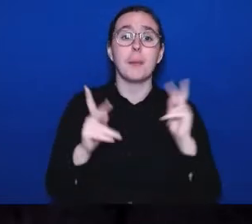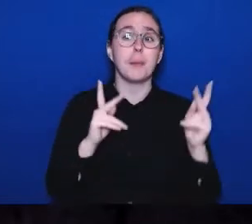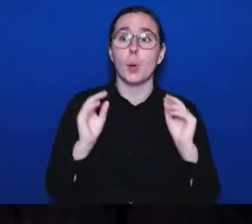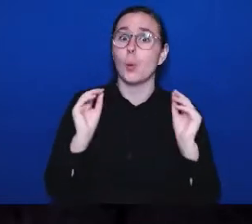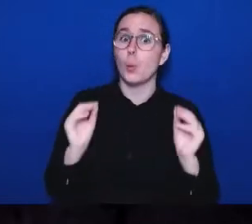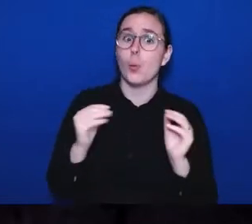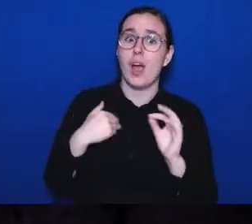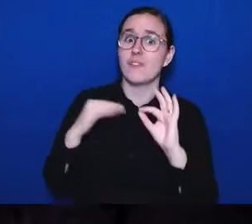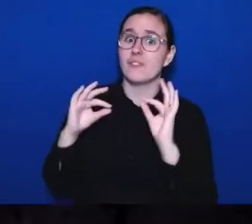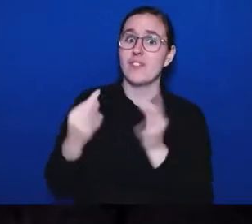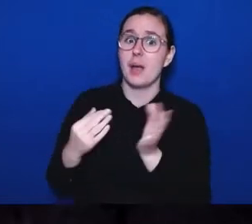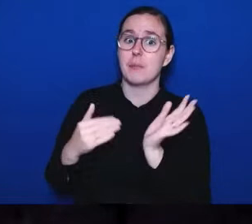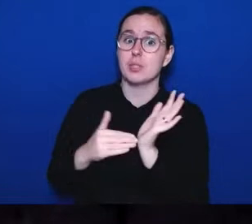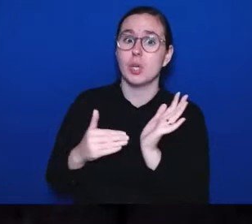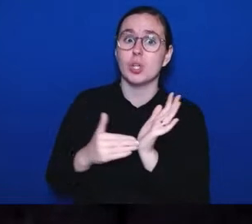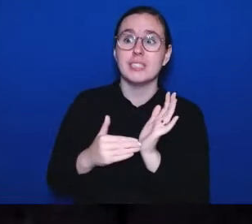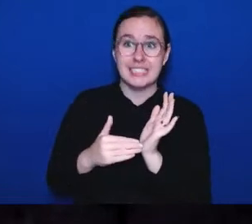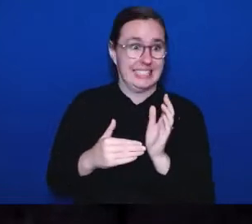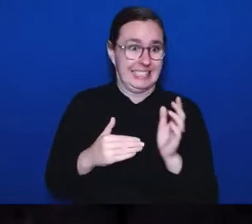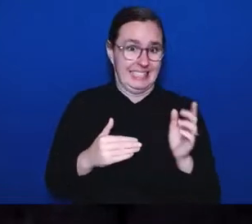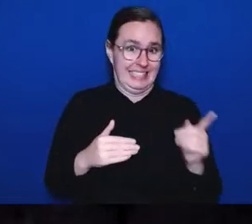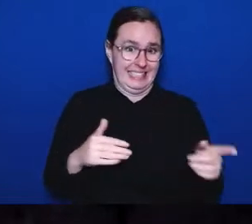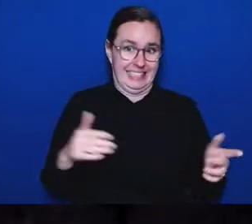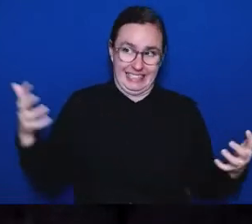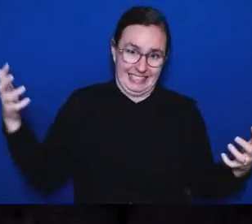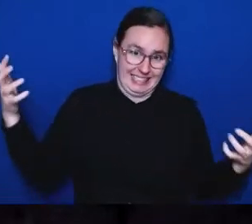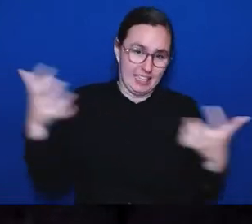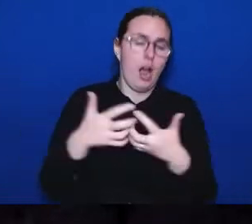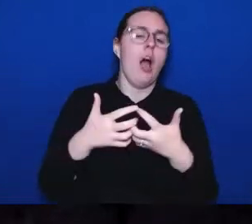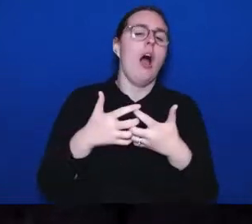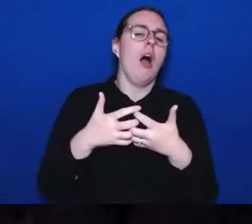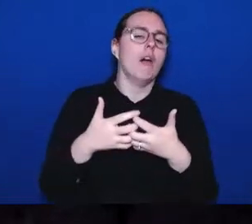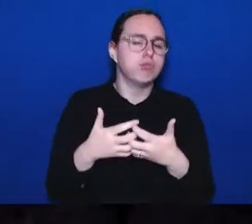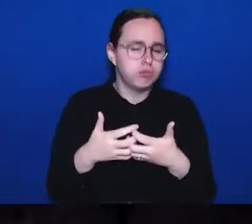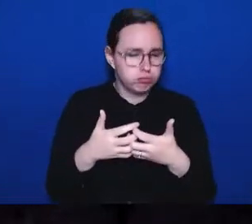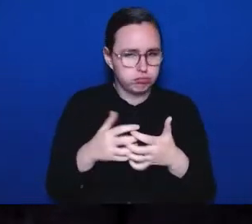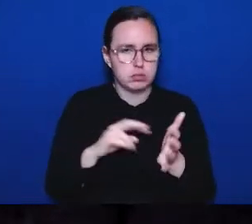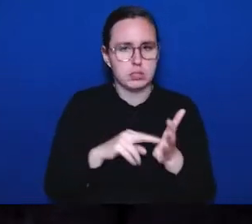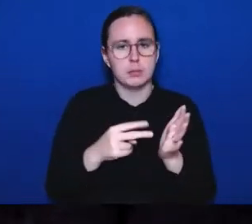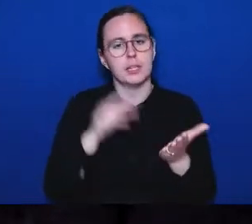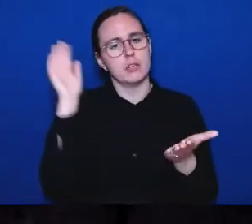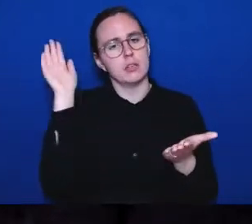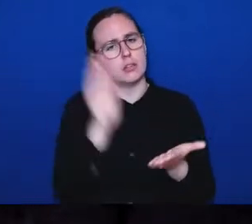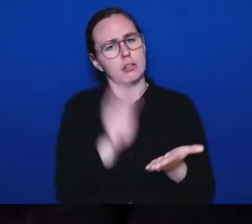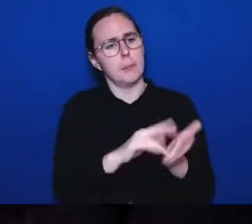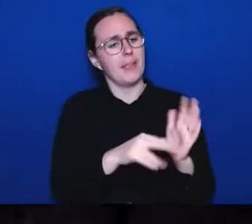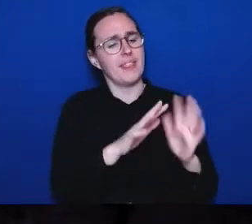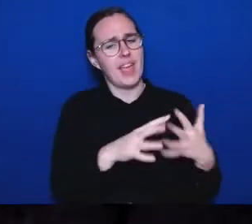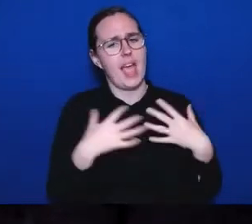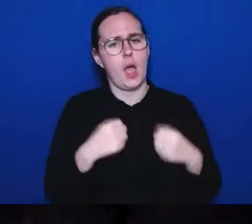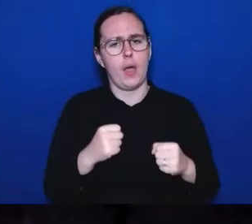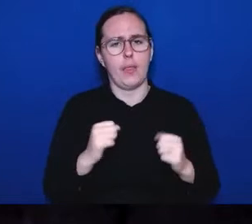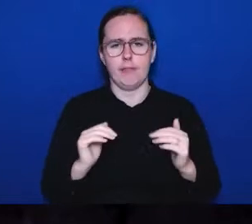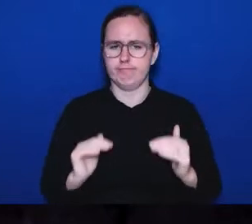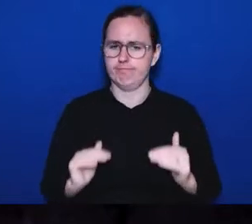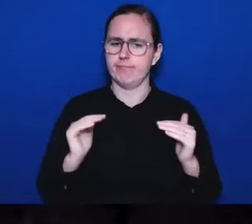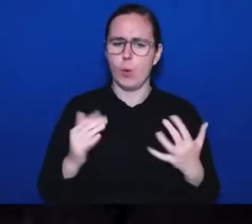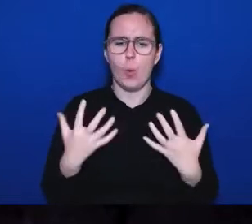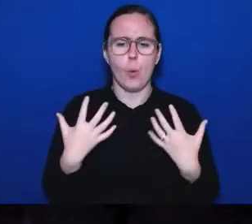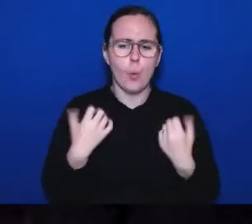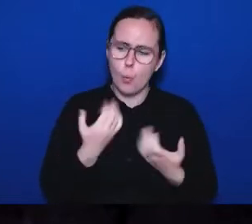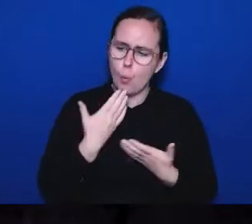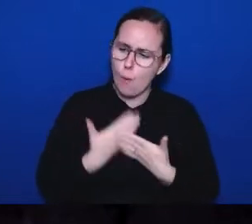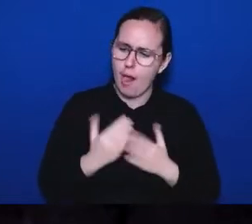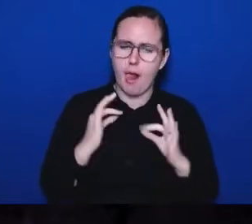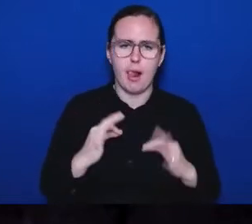healthcare prevention and to focus on wellness and well-being of our patient populations, along with our public health experts and our